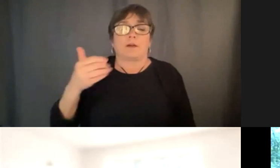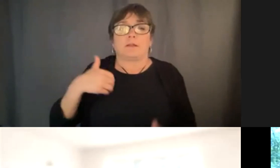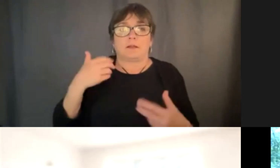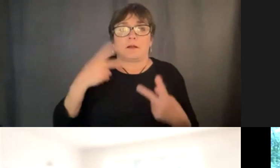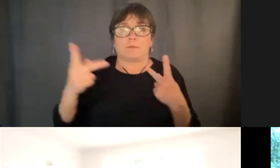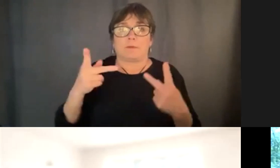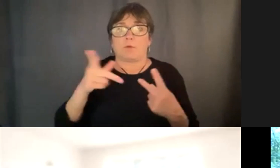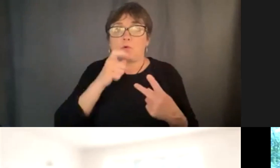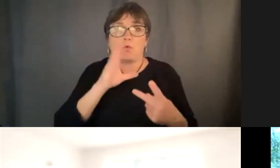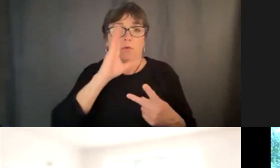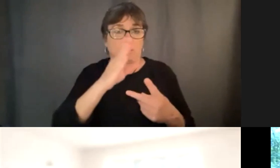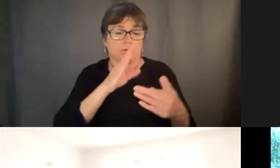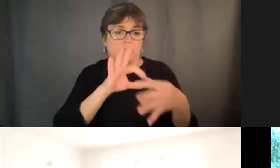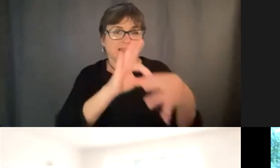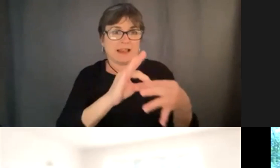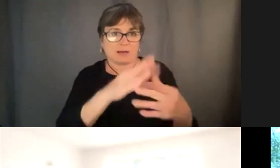And by that, I mean,